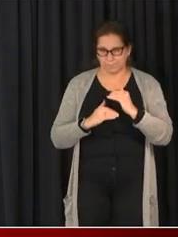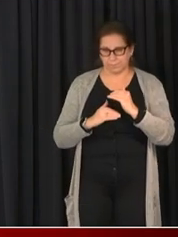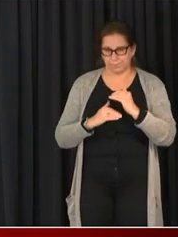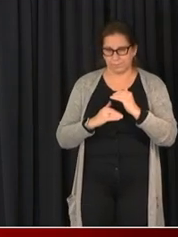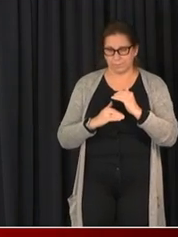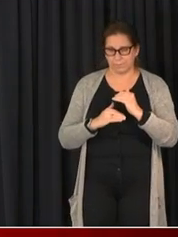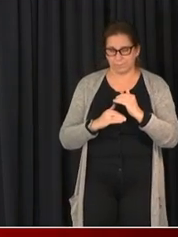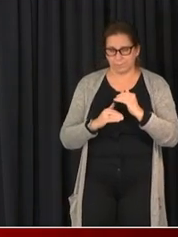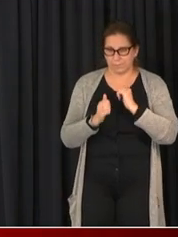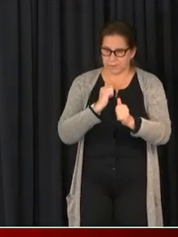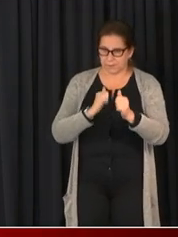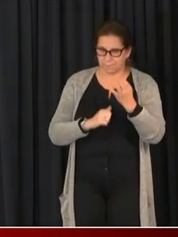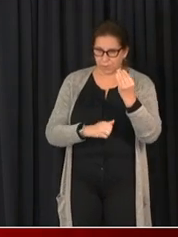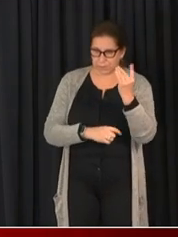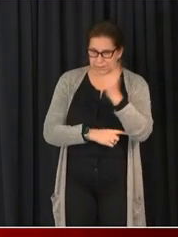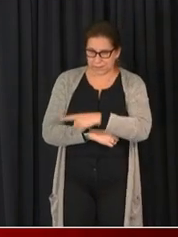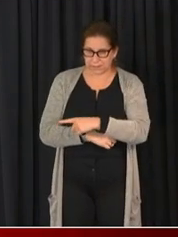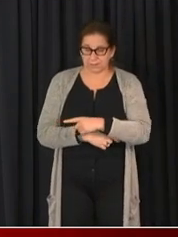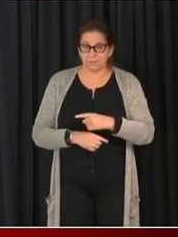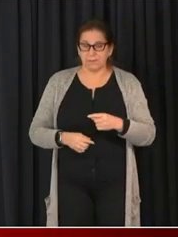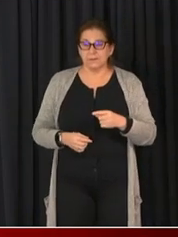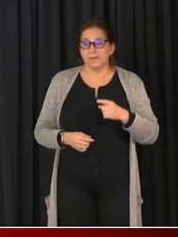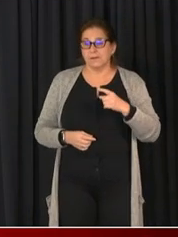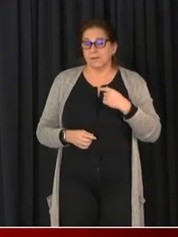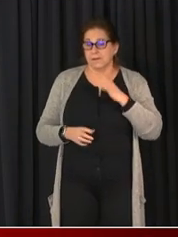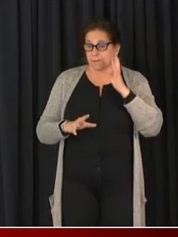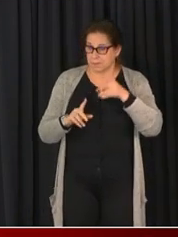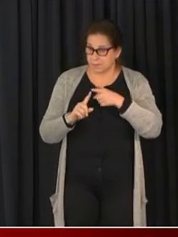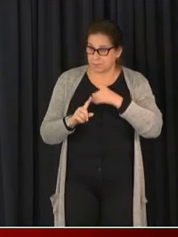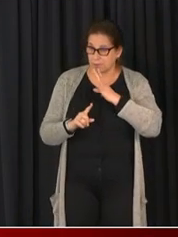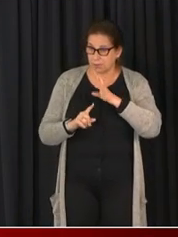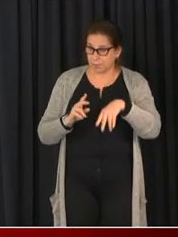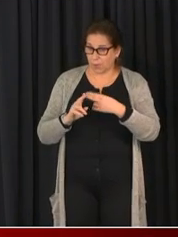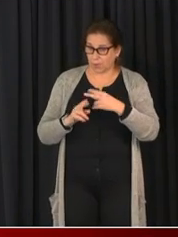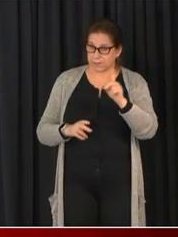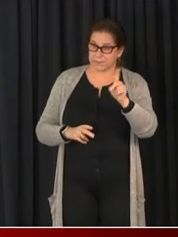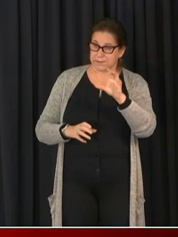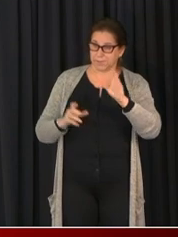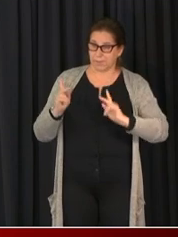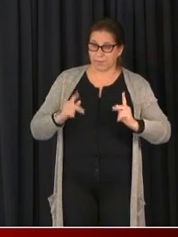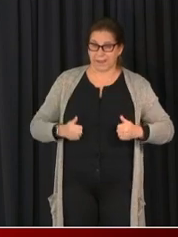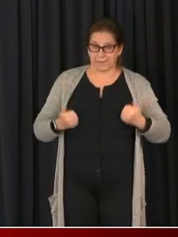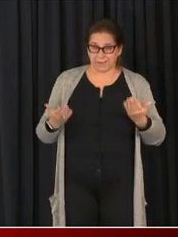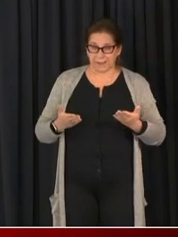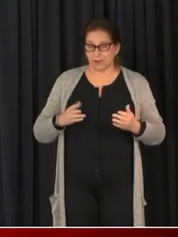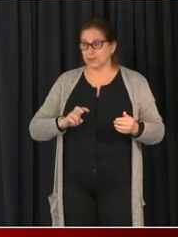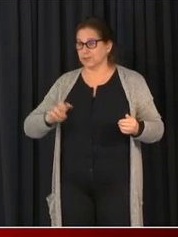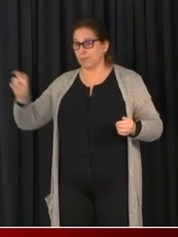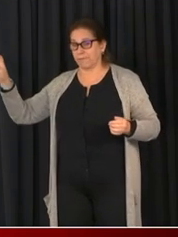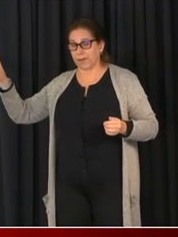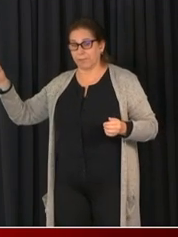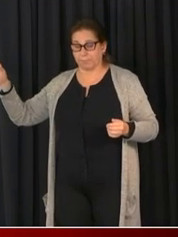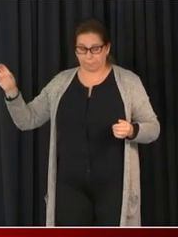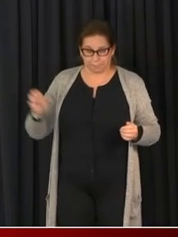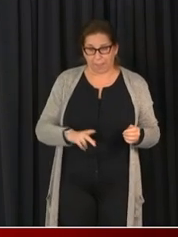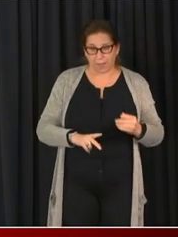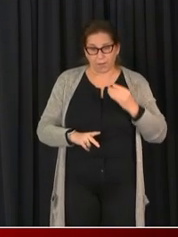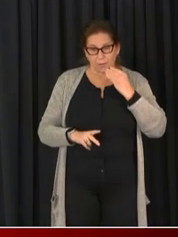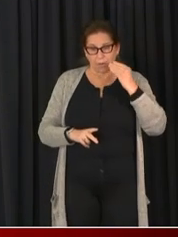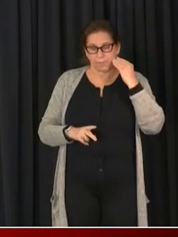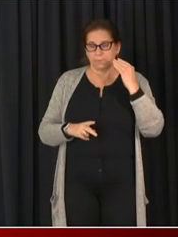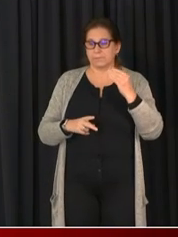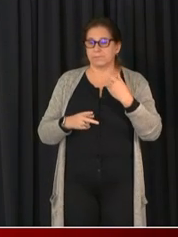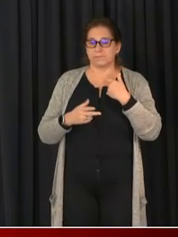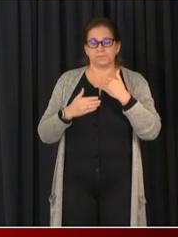DC residents who are traveling back home, you have 2 options: to limit your